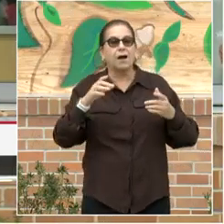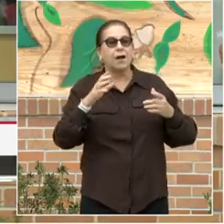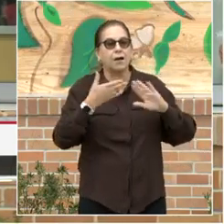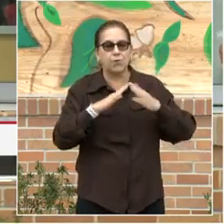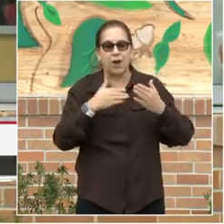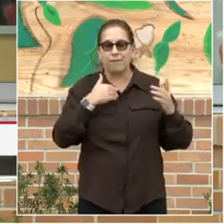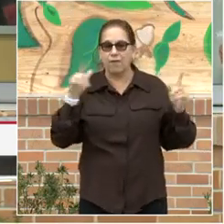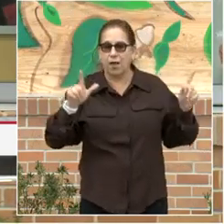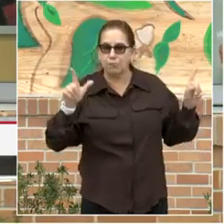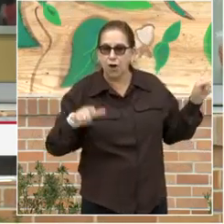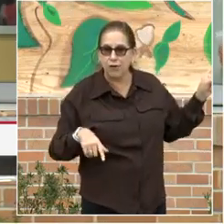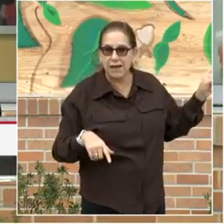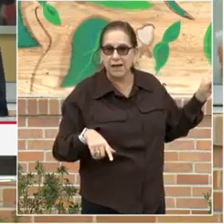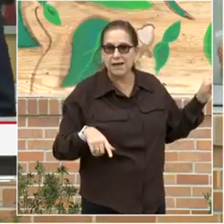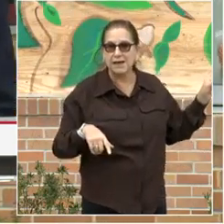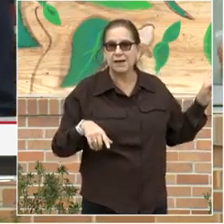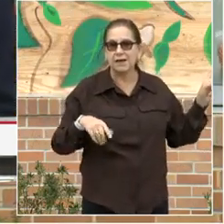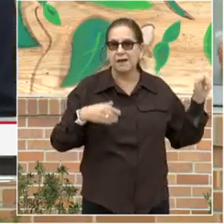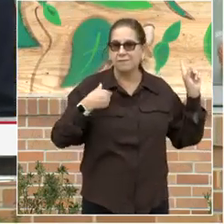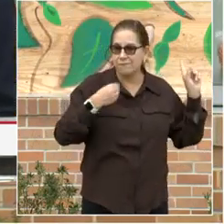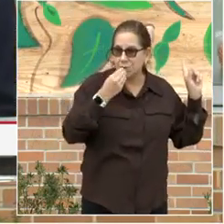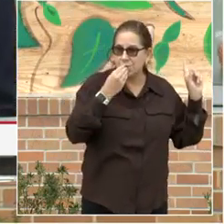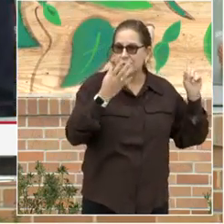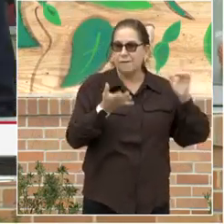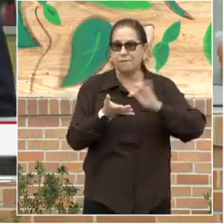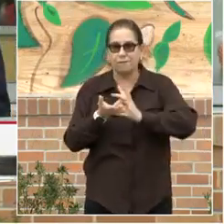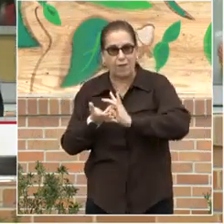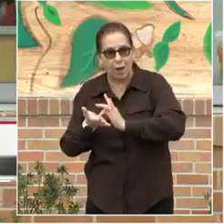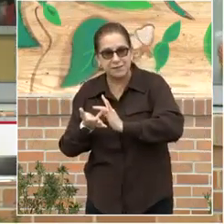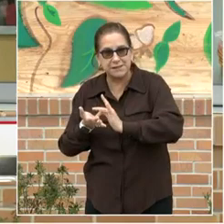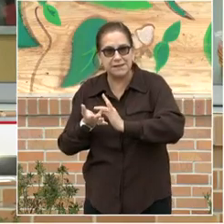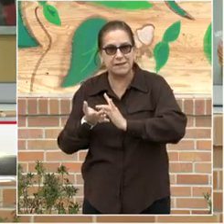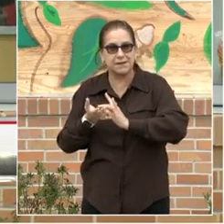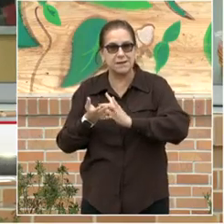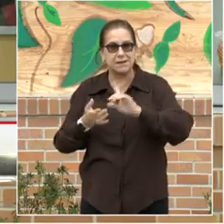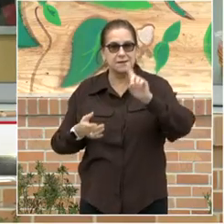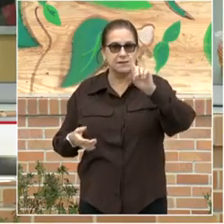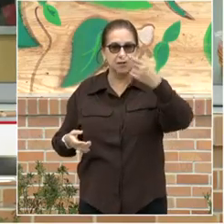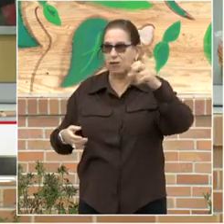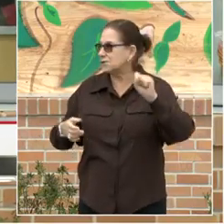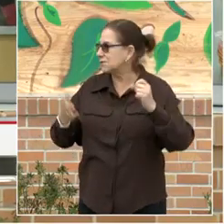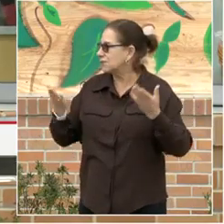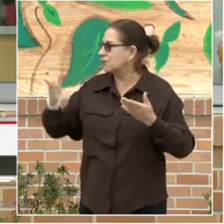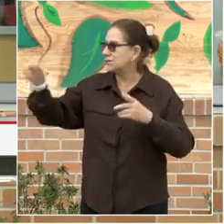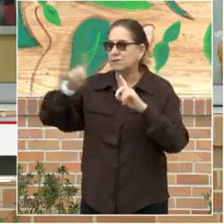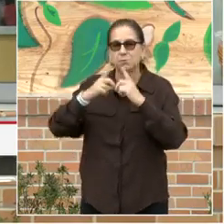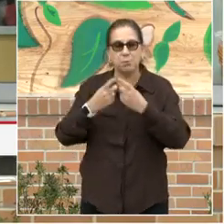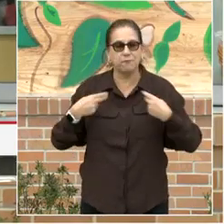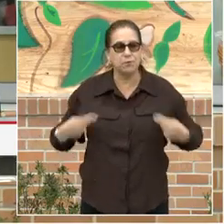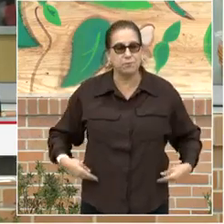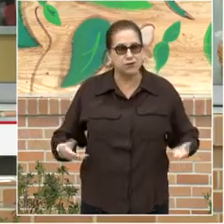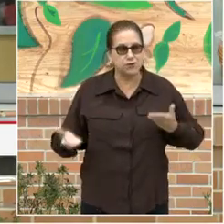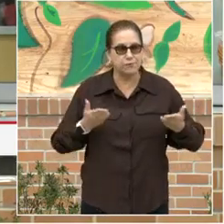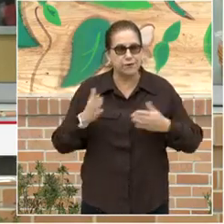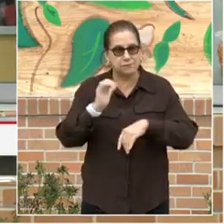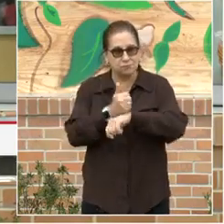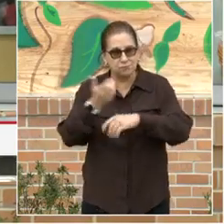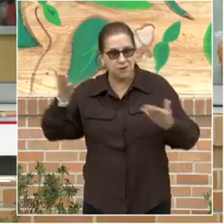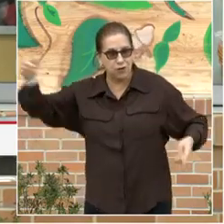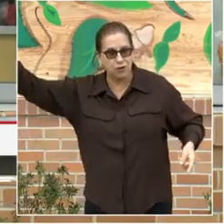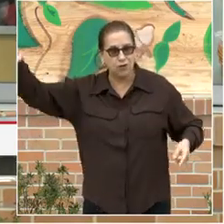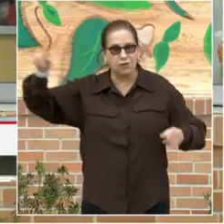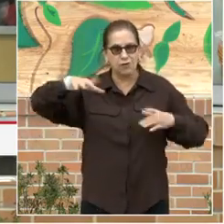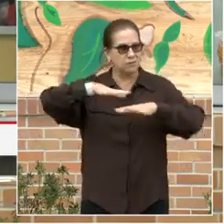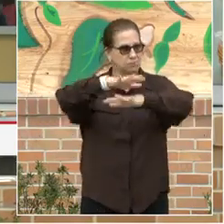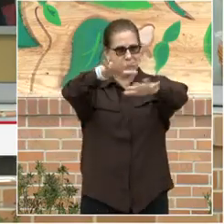of Nature, the Bellevue Pharmacy, DHS, the Well Urban Farm, which is opening up this year, right down the